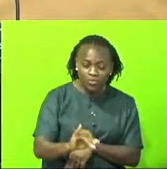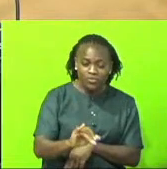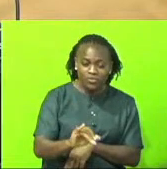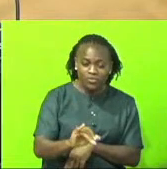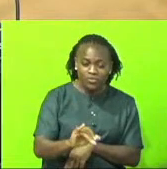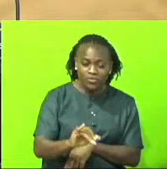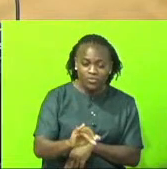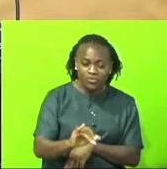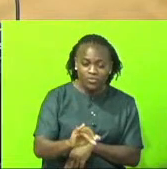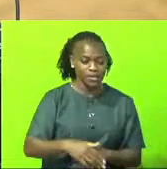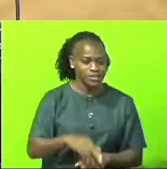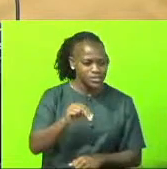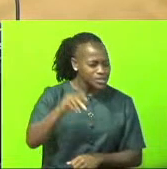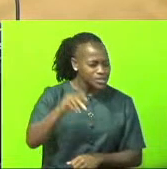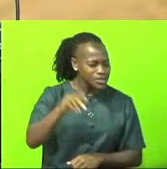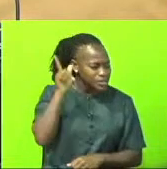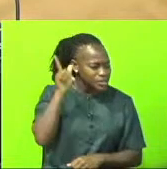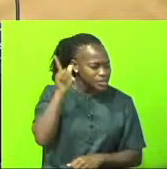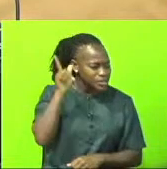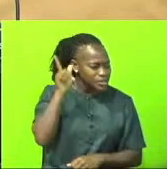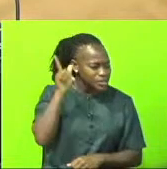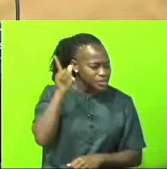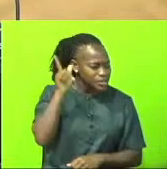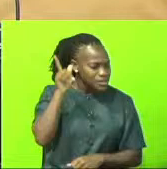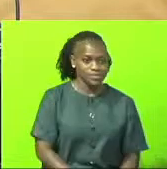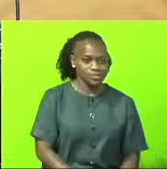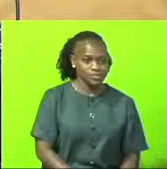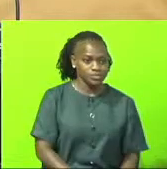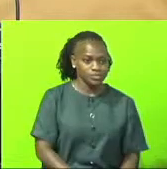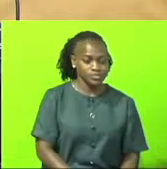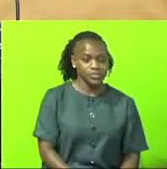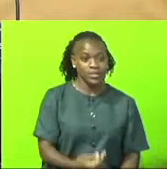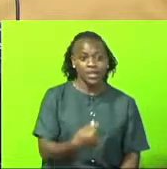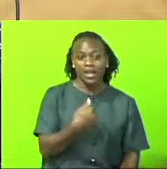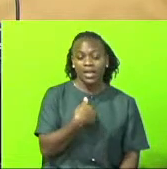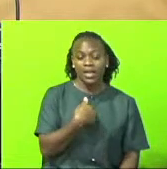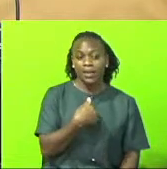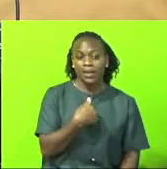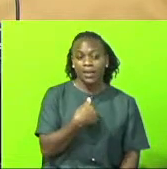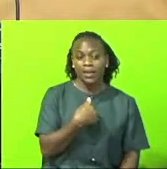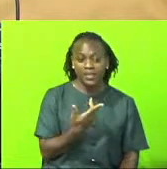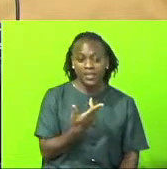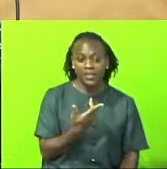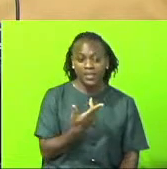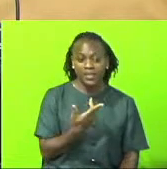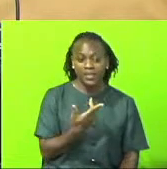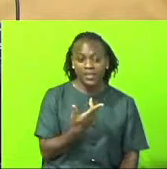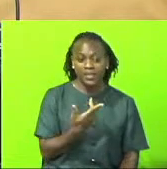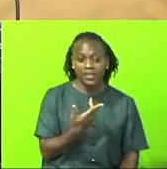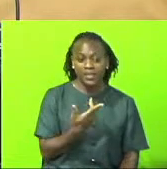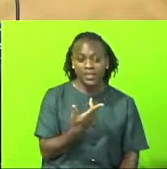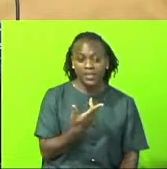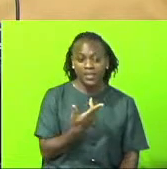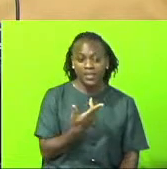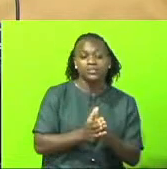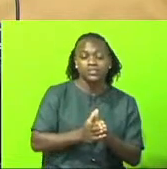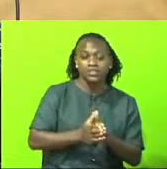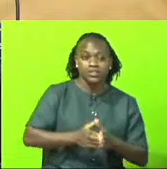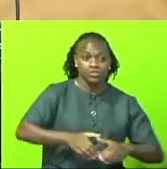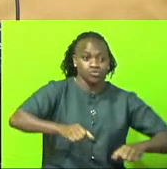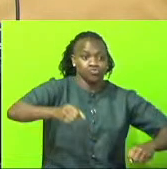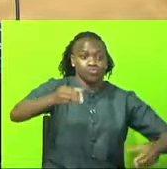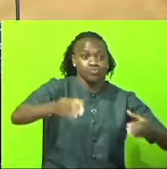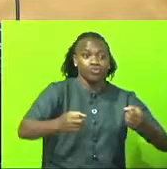Speaker, I have invoked the jurisdiction of the Supreme Court to aid